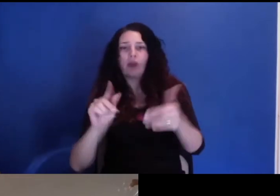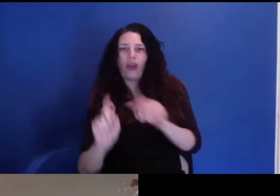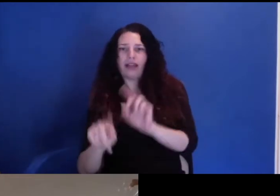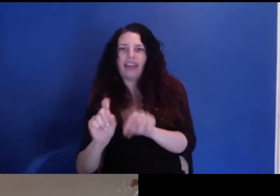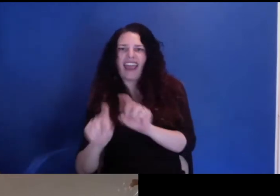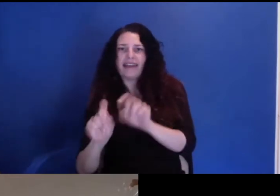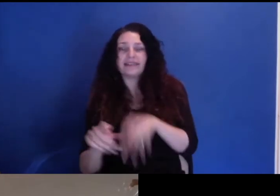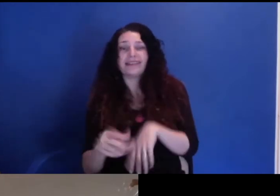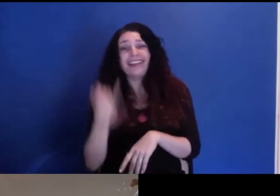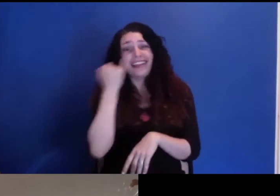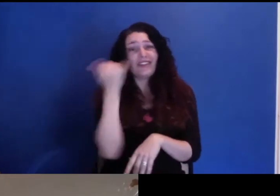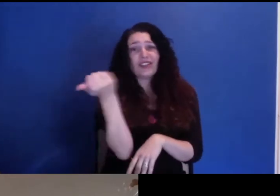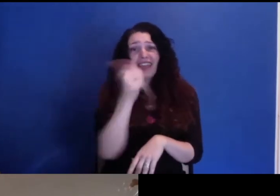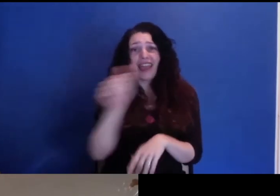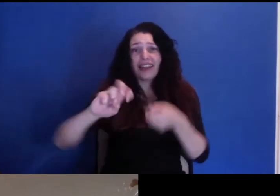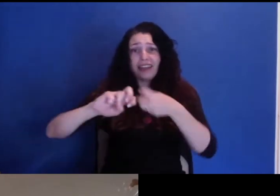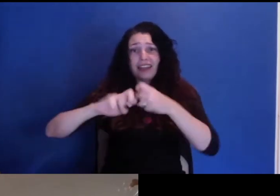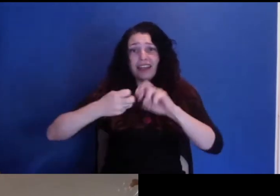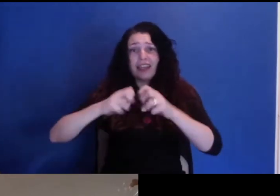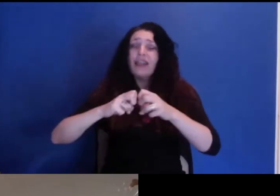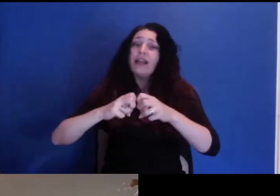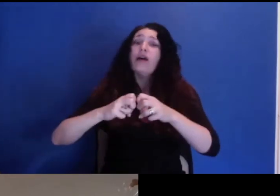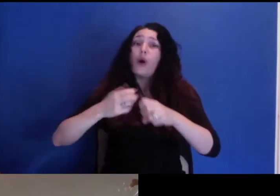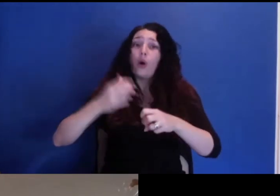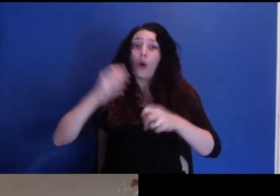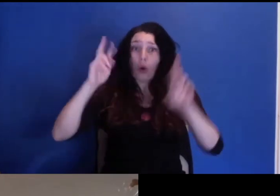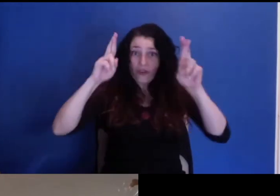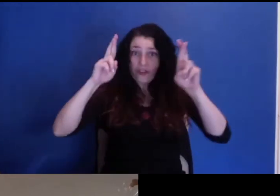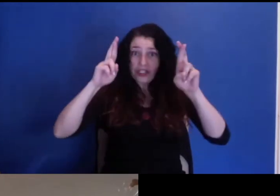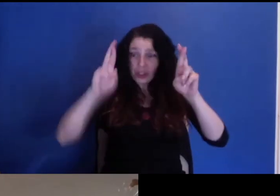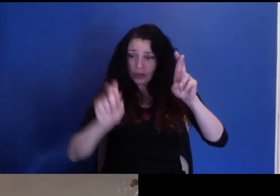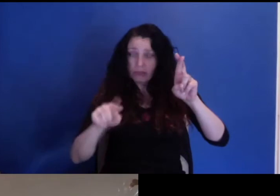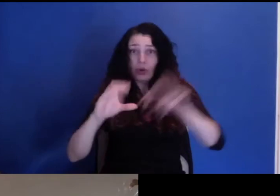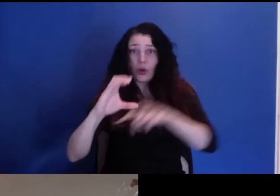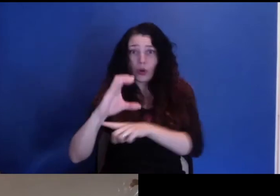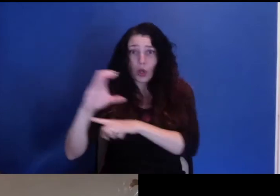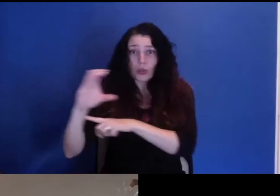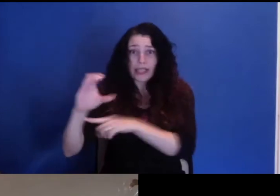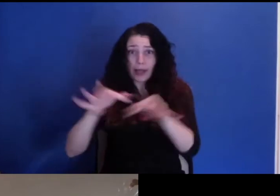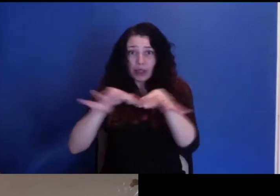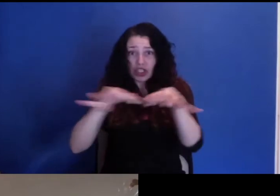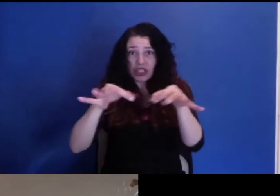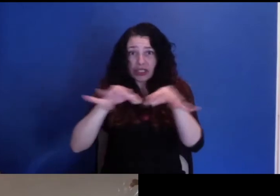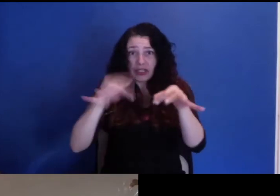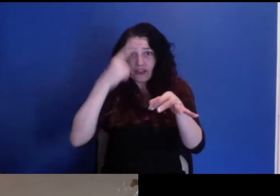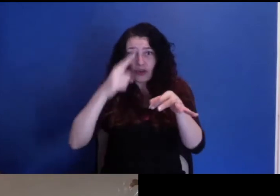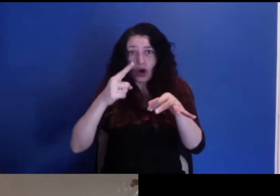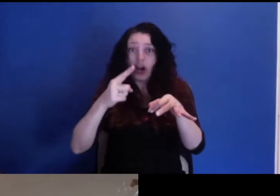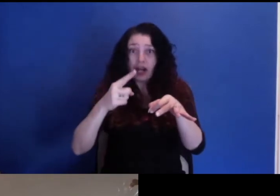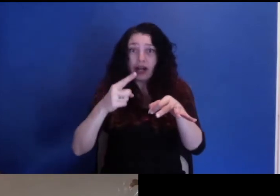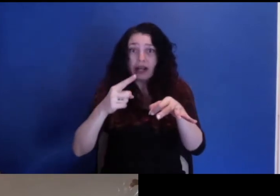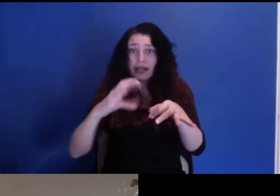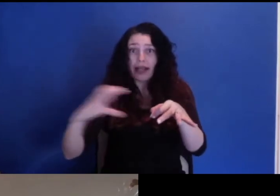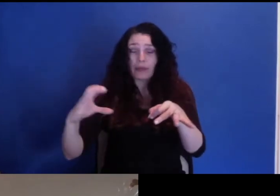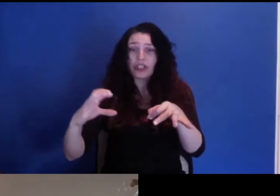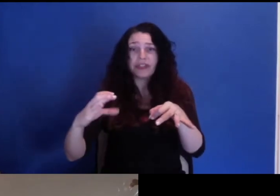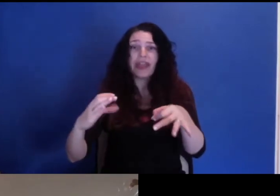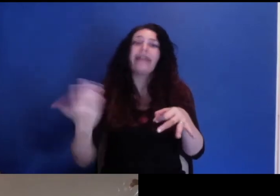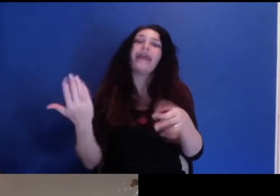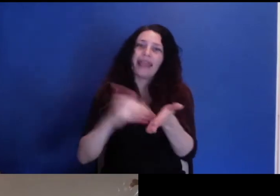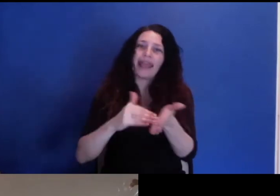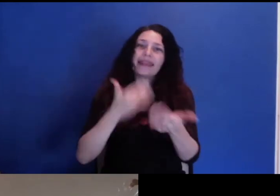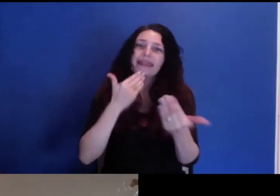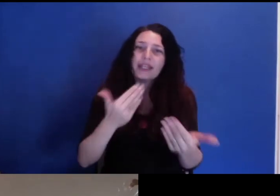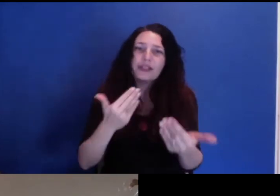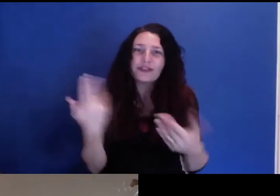hopefully you're hitting the closed caption button so you can get the captioning. And yeah, thank you all so much for joining us. So my